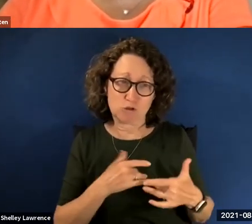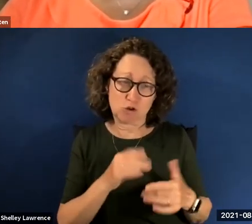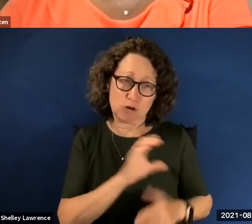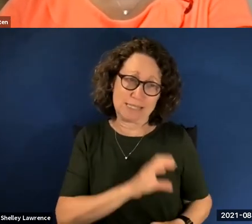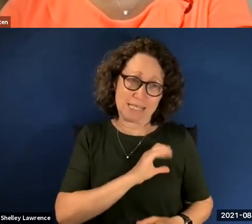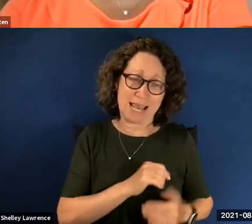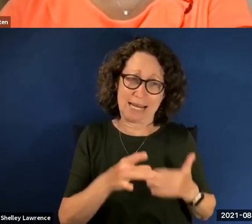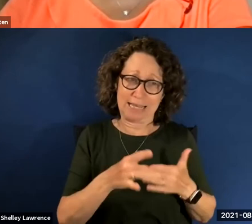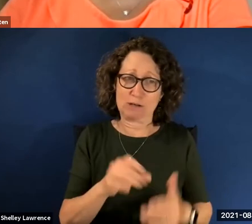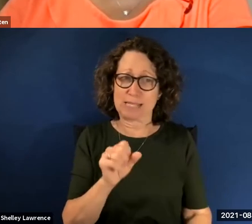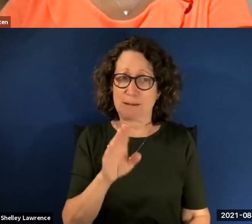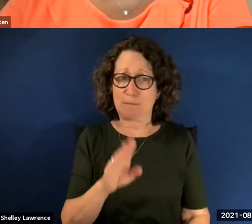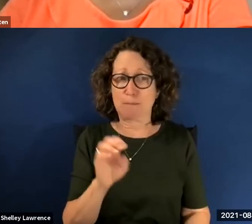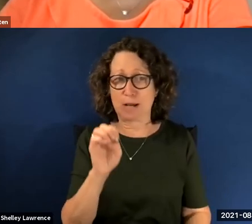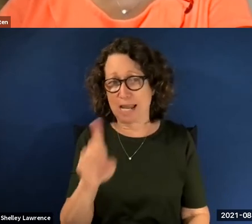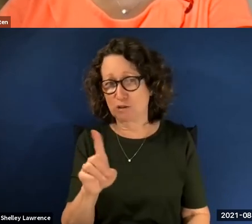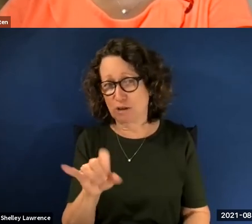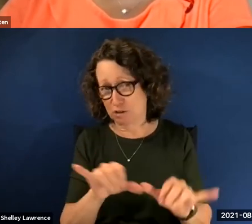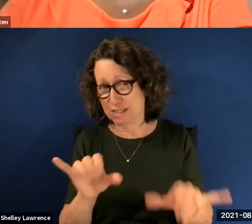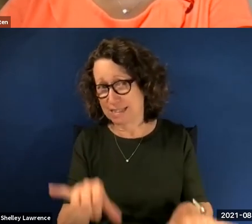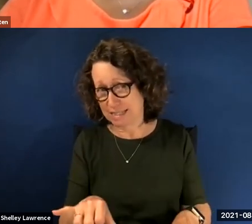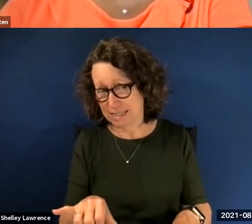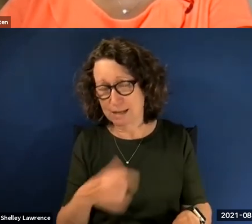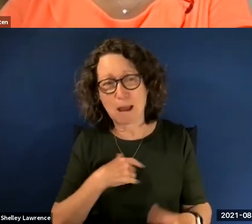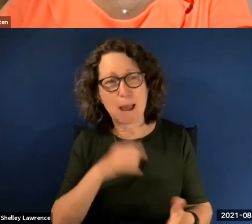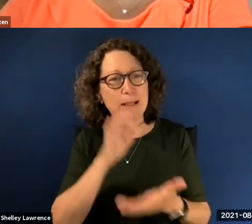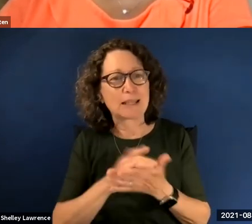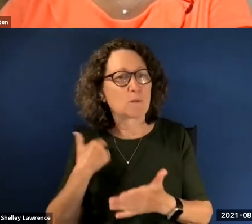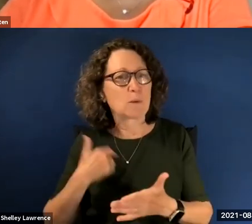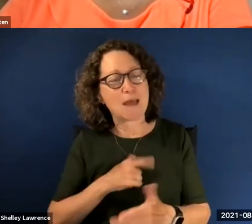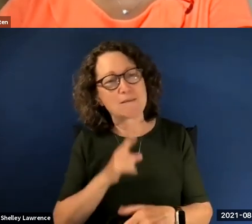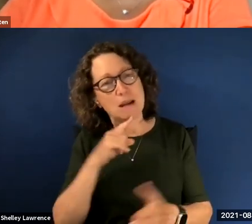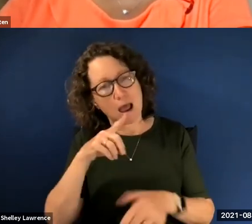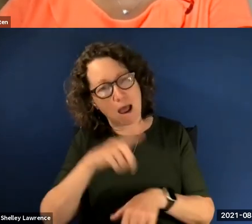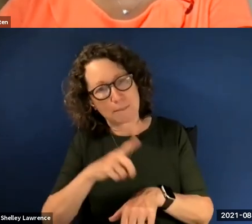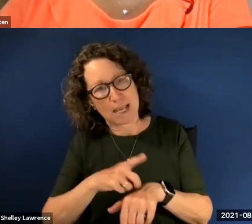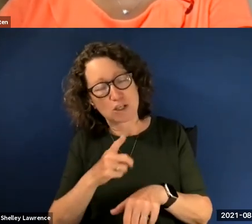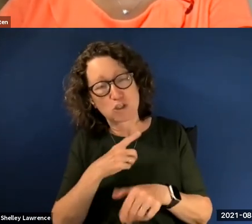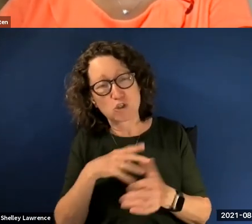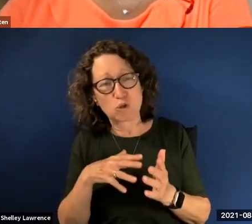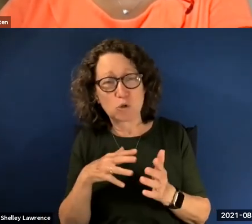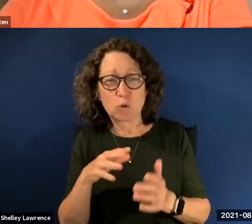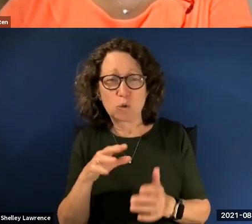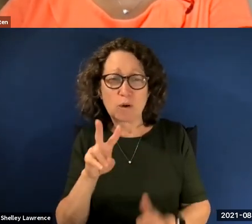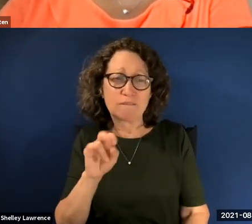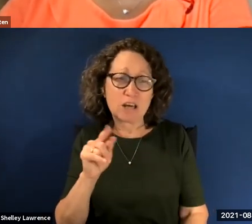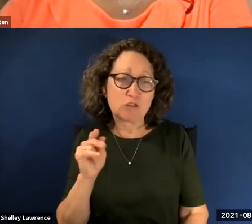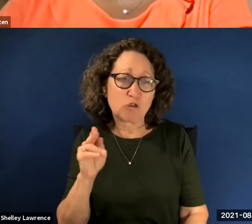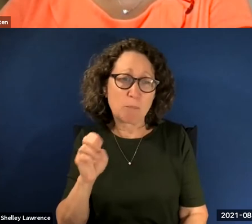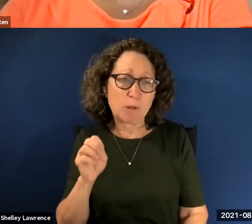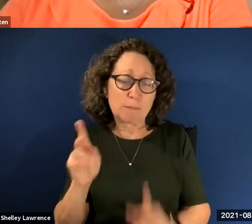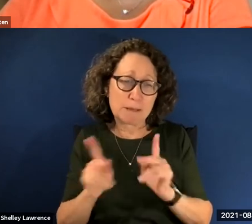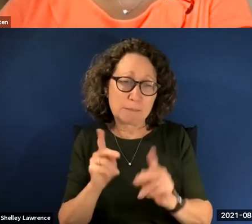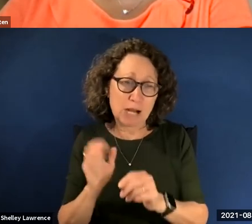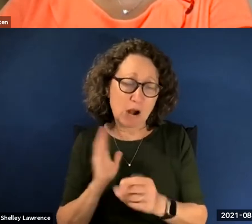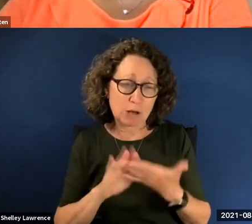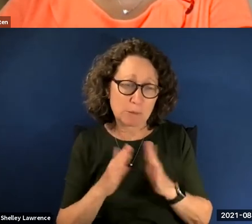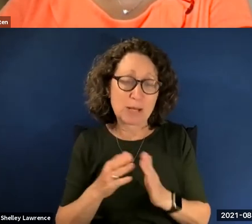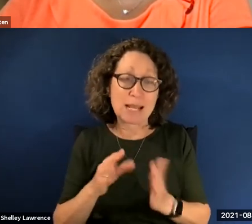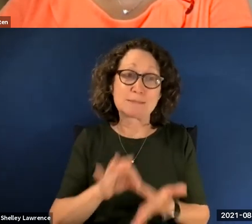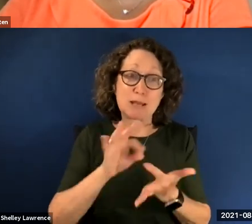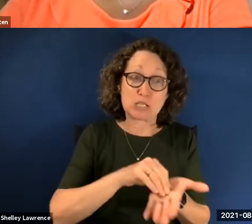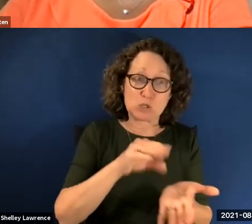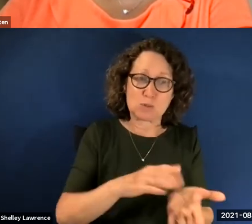and a leader in Santa Barbara's educational system, I believe that we have an obligation to vulnerable people in our community, especially our students, and